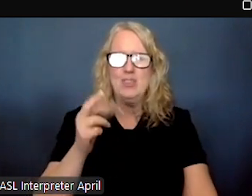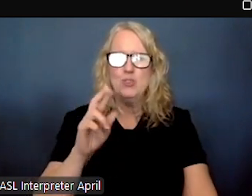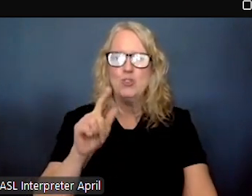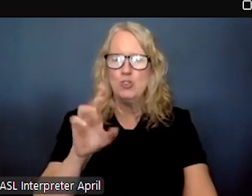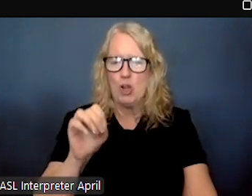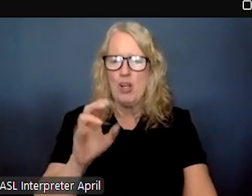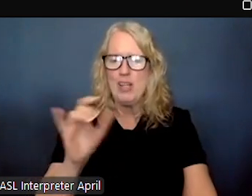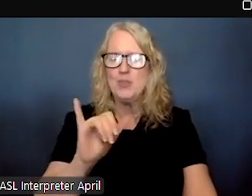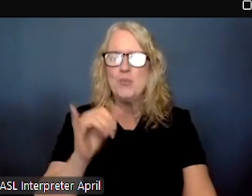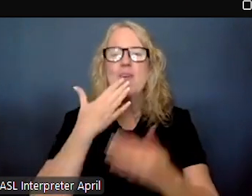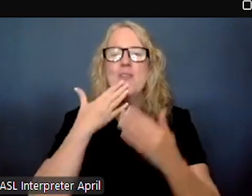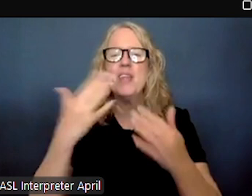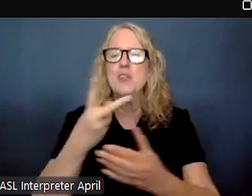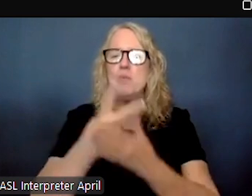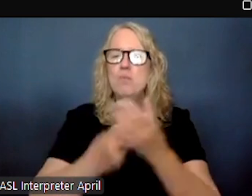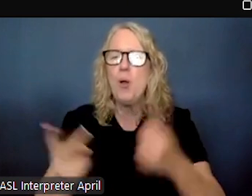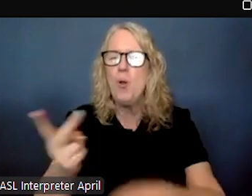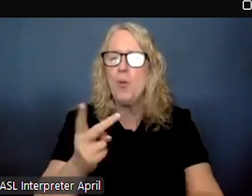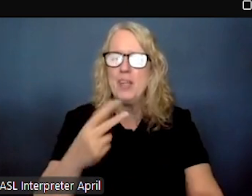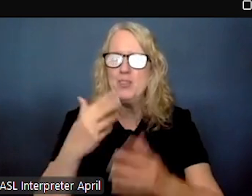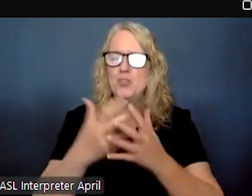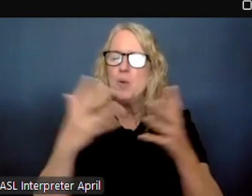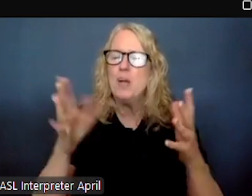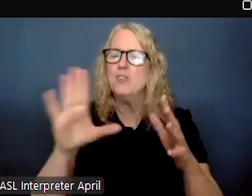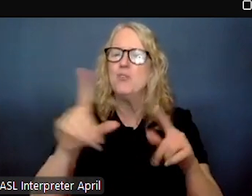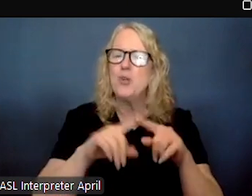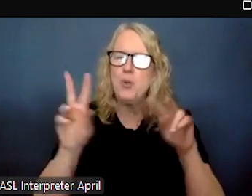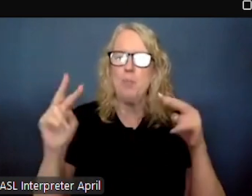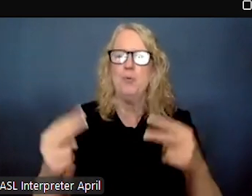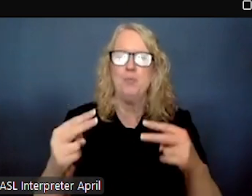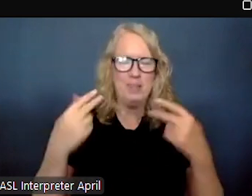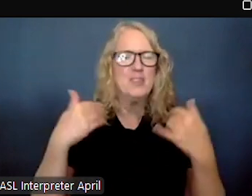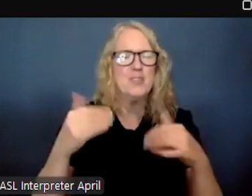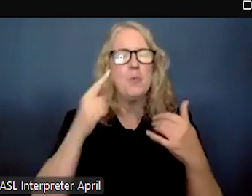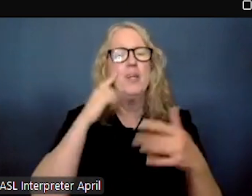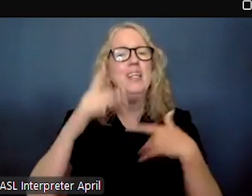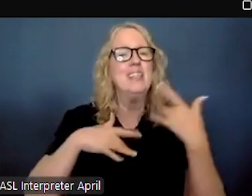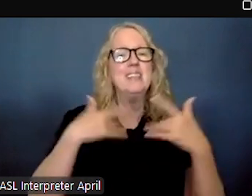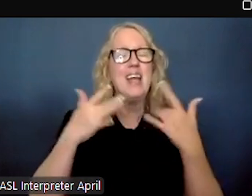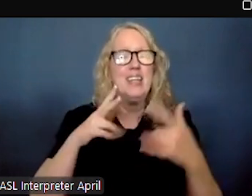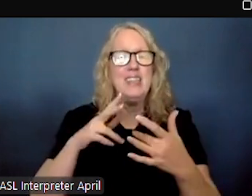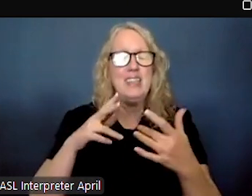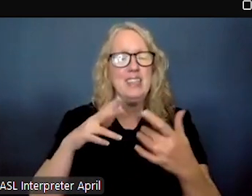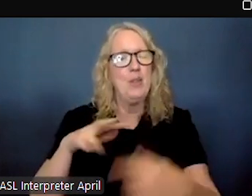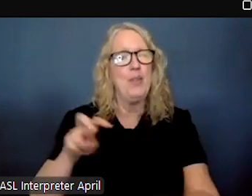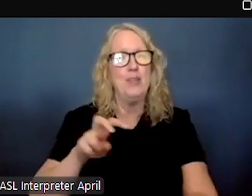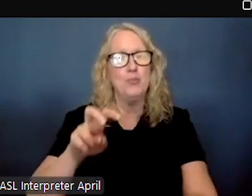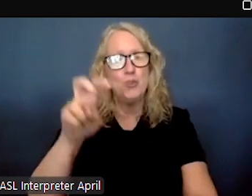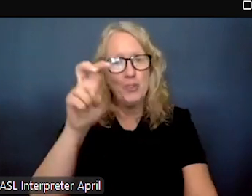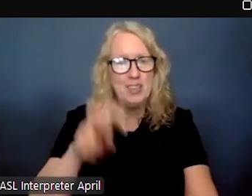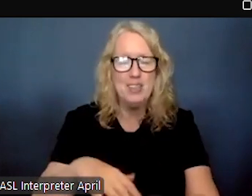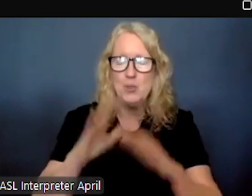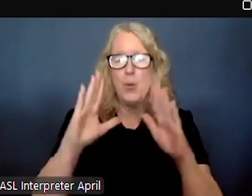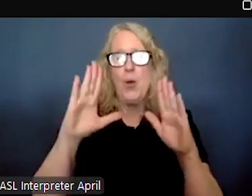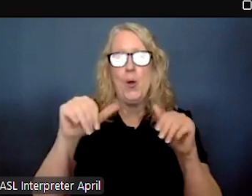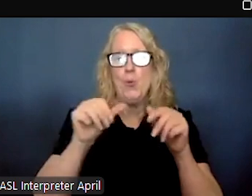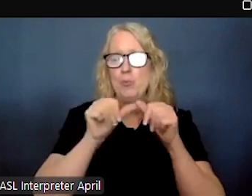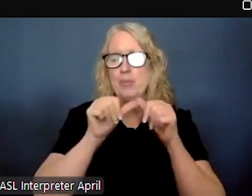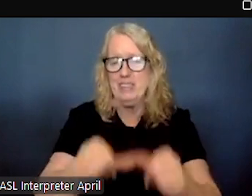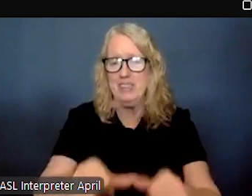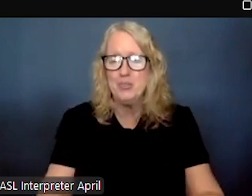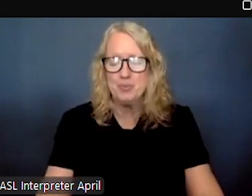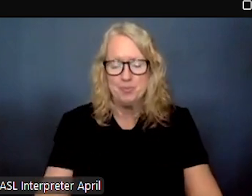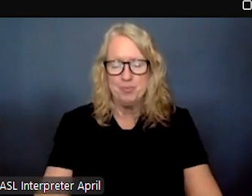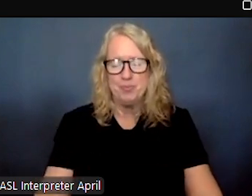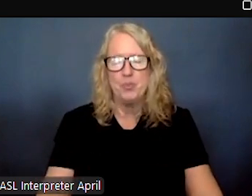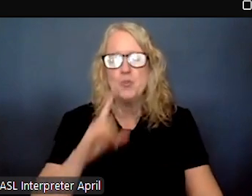So thank you both so much for your perspectives. It is an exciting journey, and we certainly hope it continues to expand,